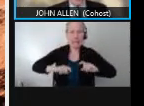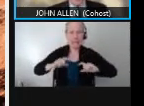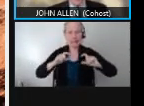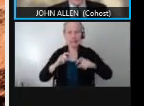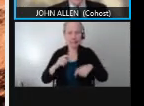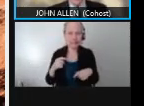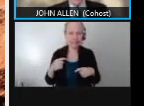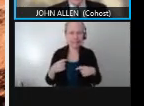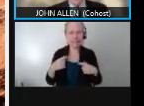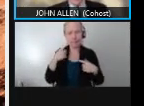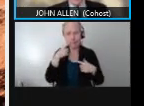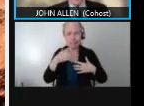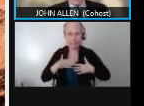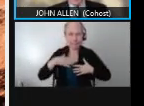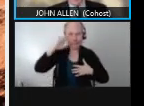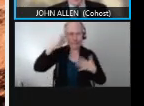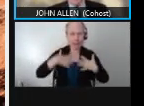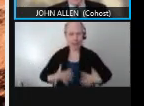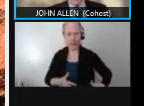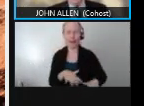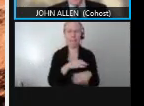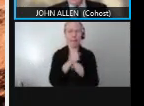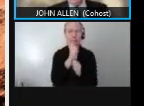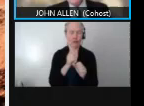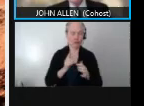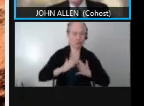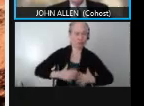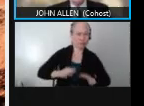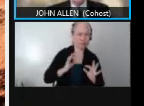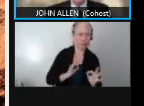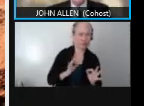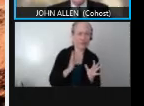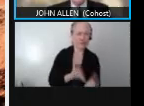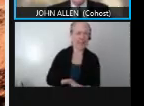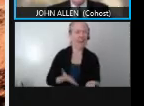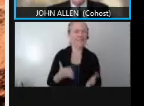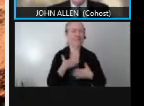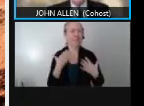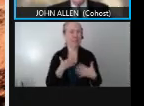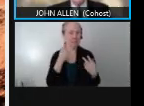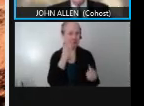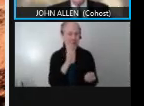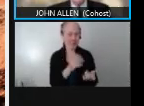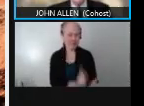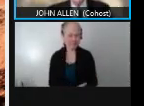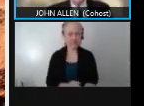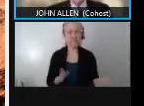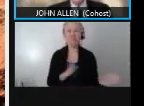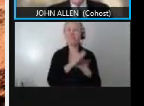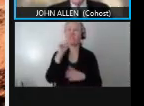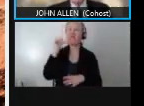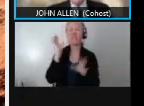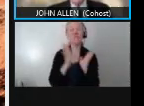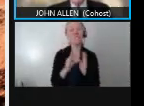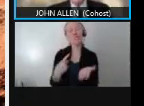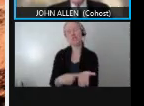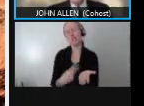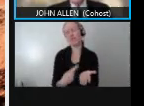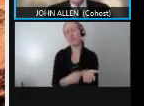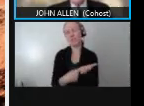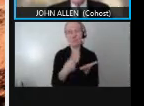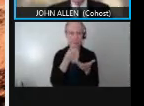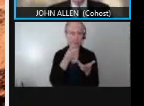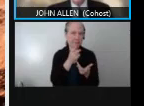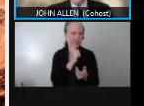it was really great to hear that happening. Yesterday's discussions really set the stage for today by giving